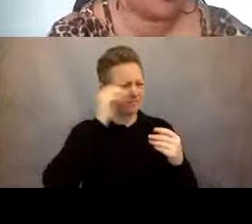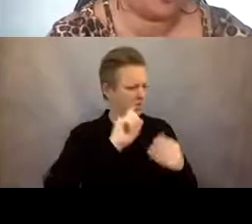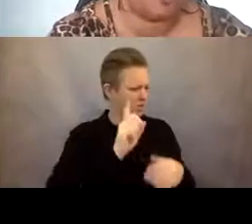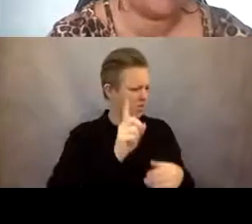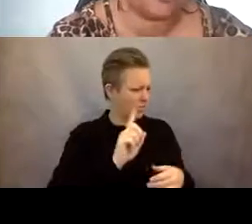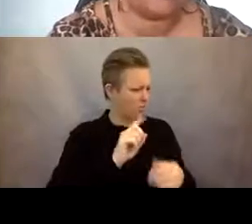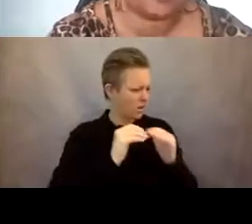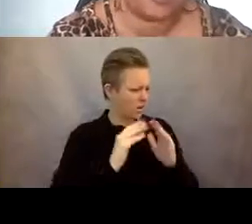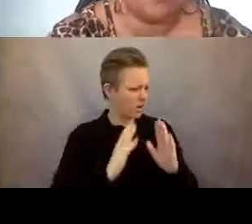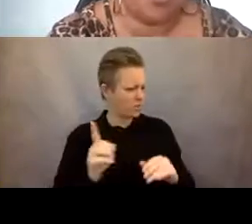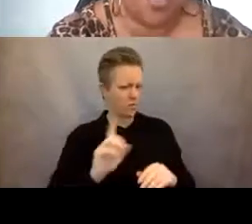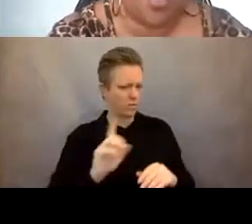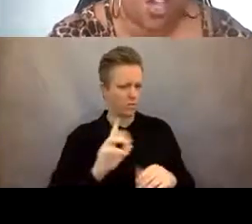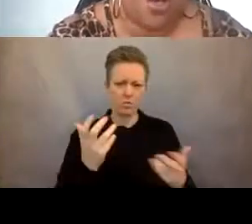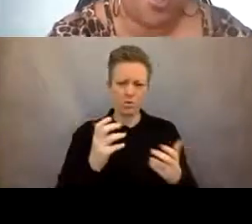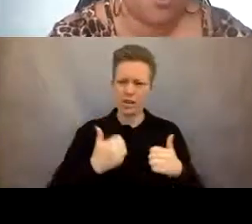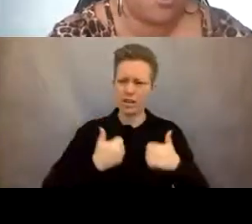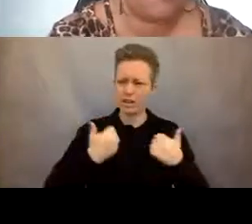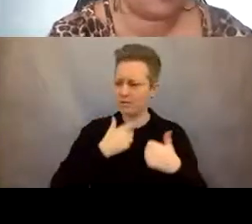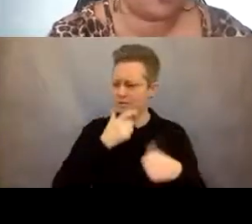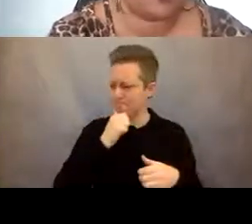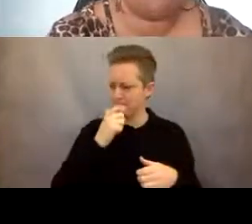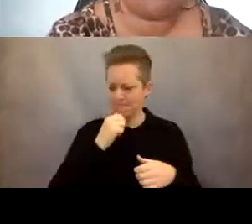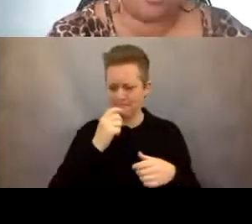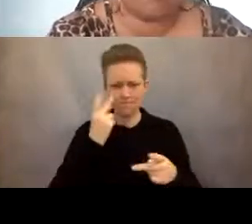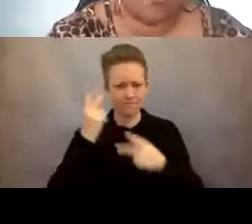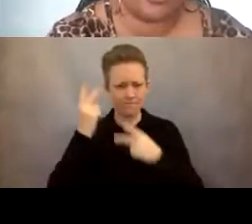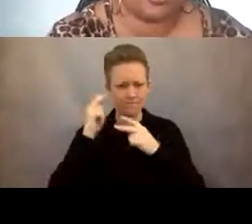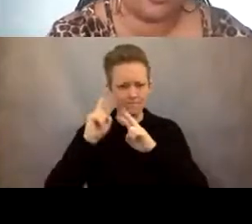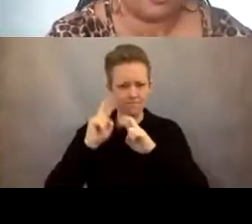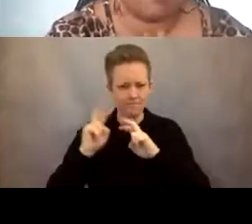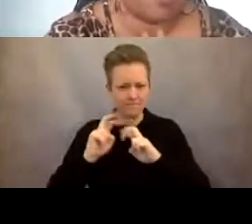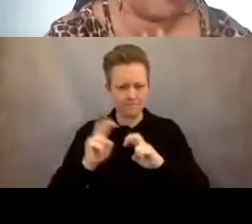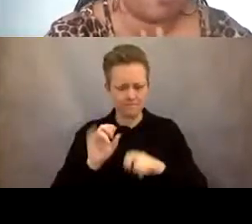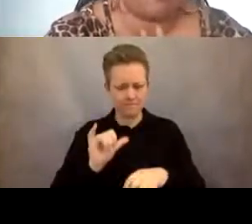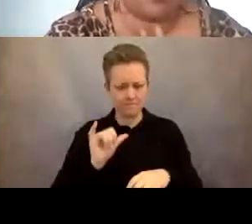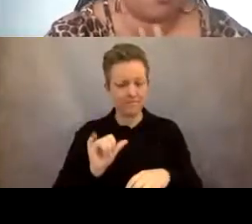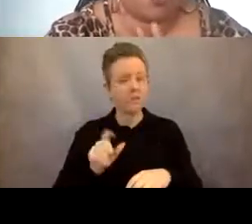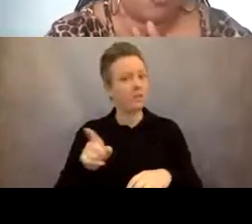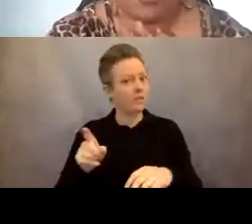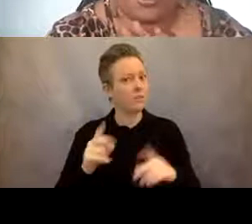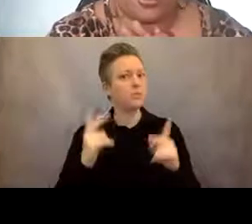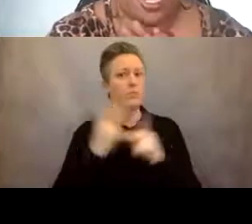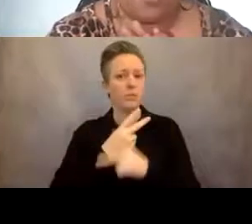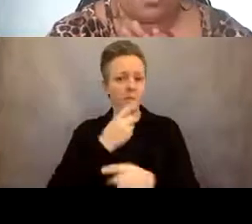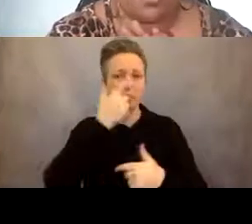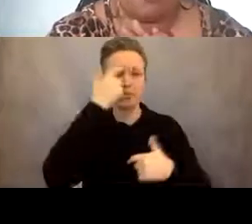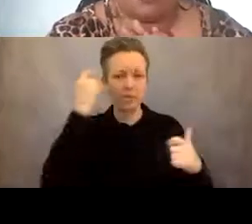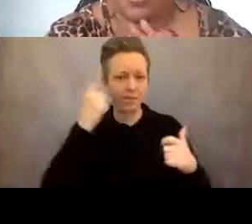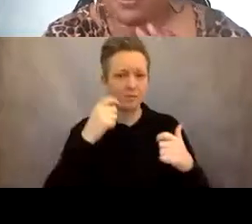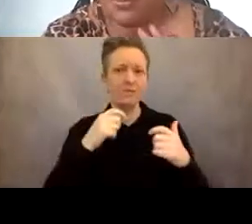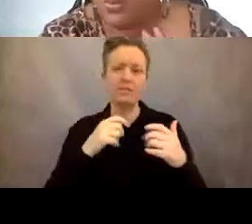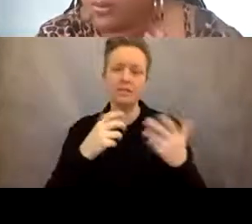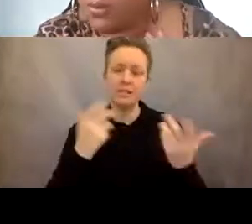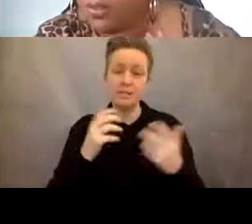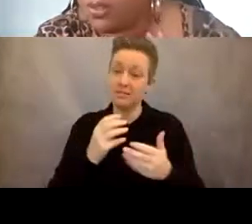story was traumatizing, even though they might have wanted to do it because that was the only way they were going to get